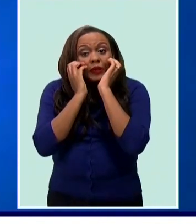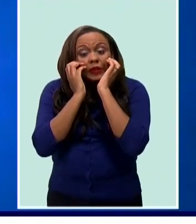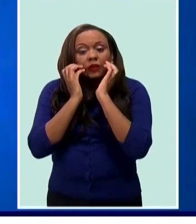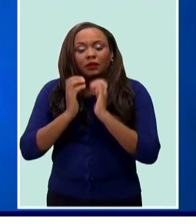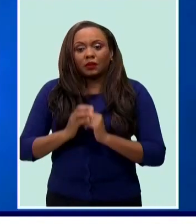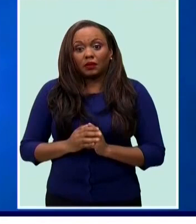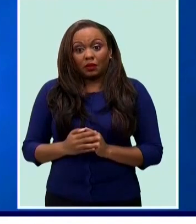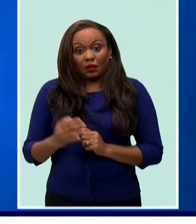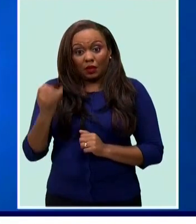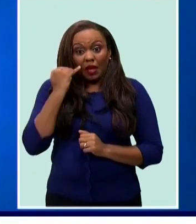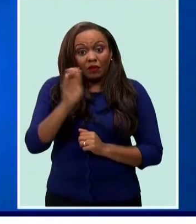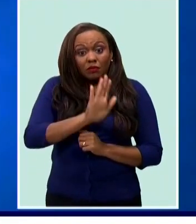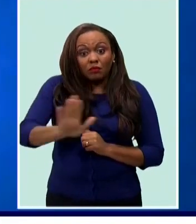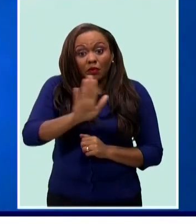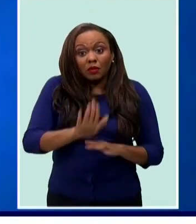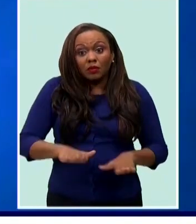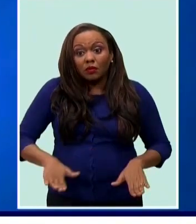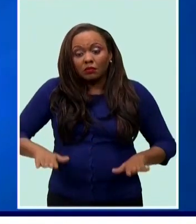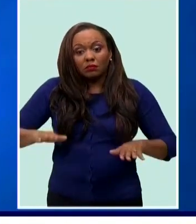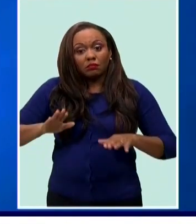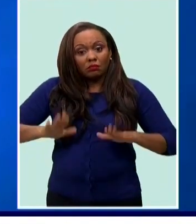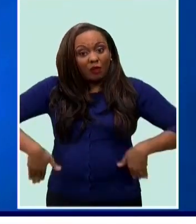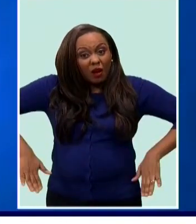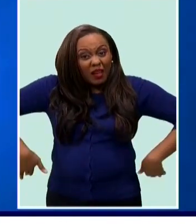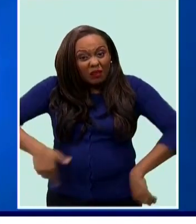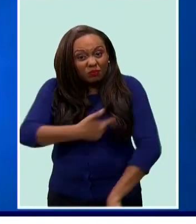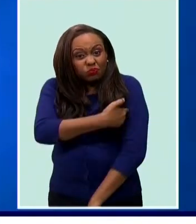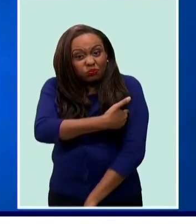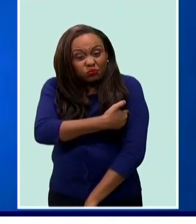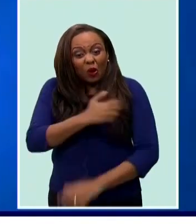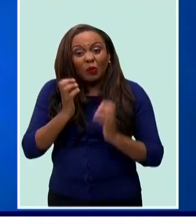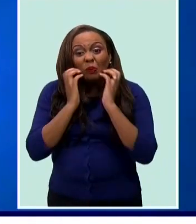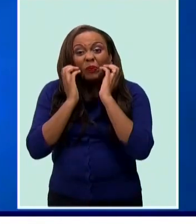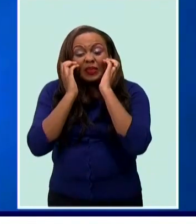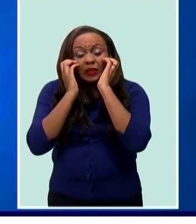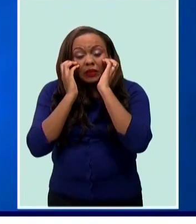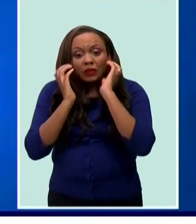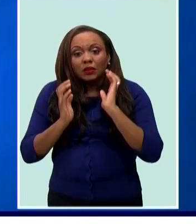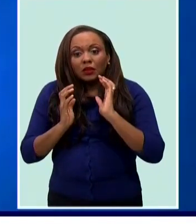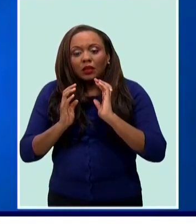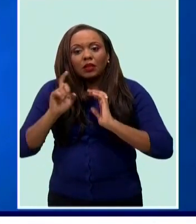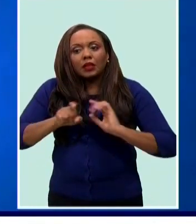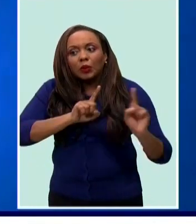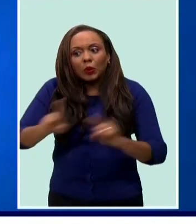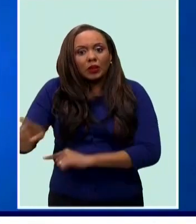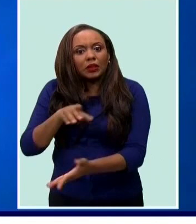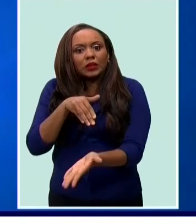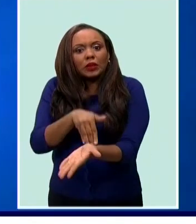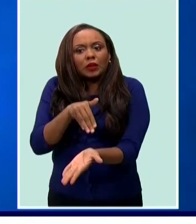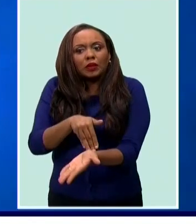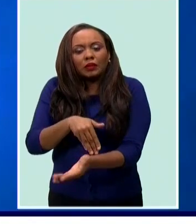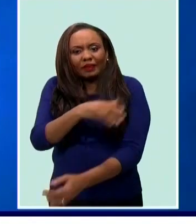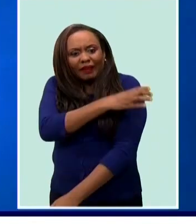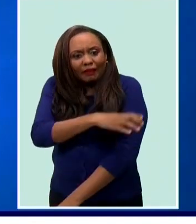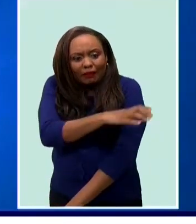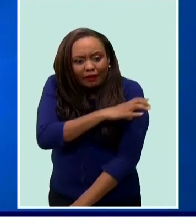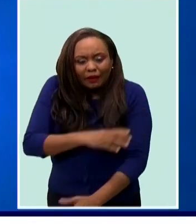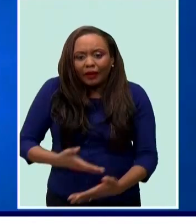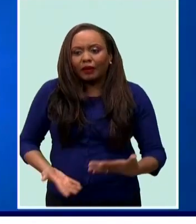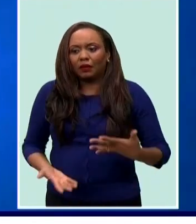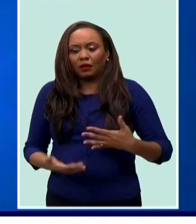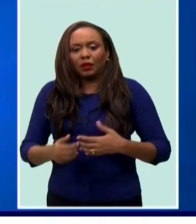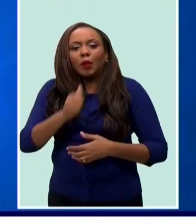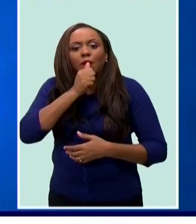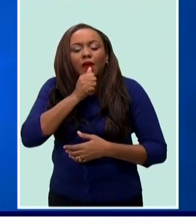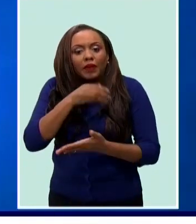have not been immunized against measles, they can go and have these immunizations done at any of our polyclinics. Many of our private